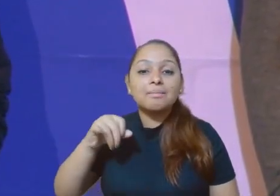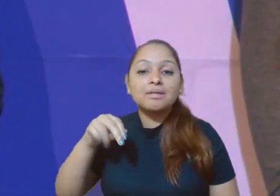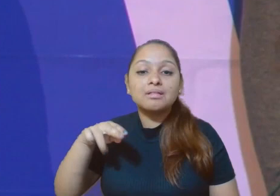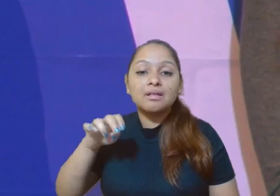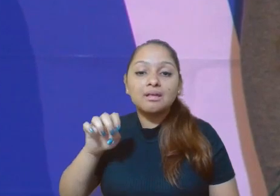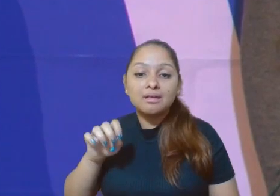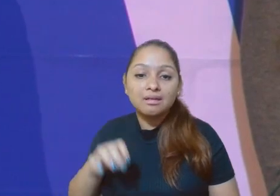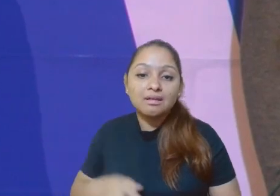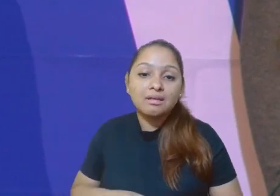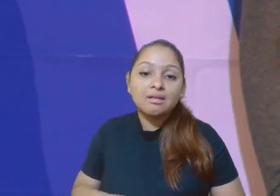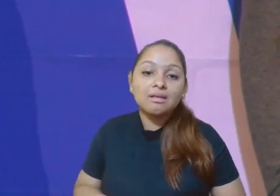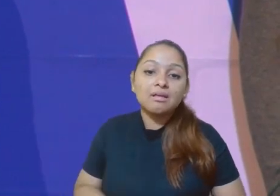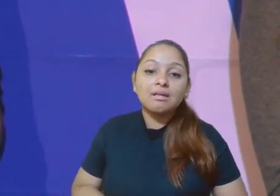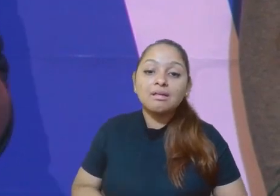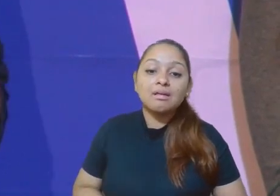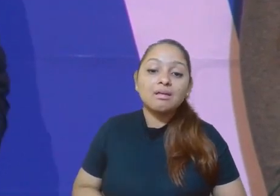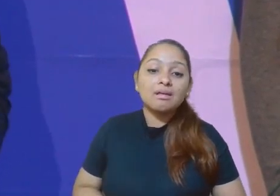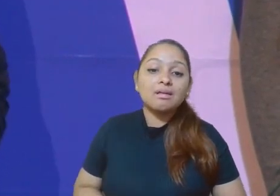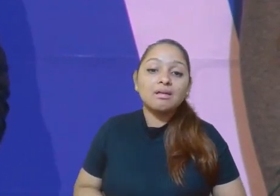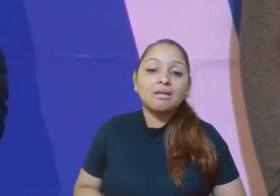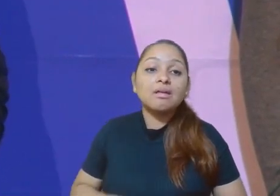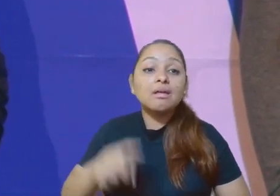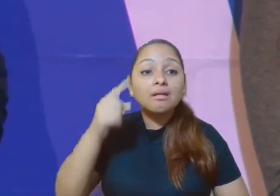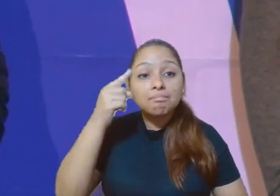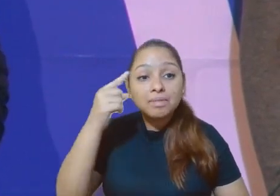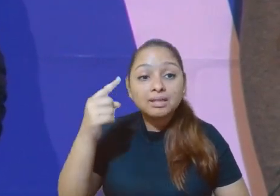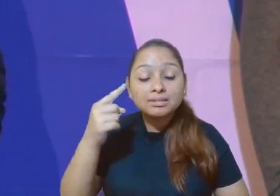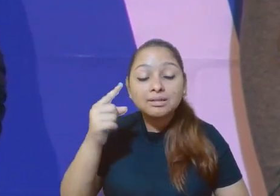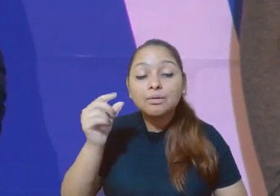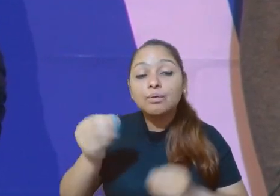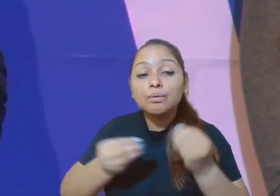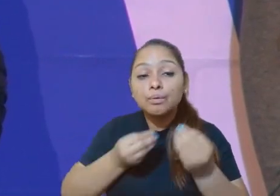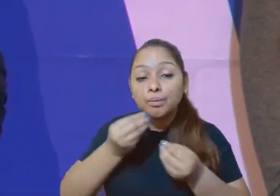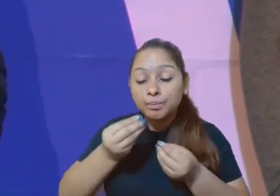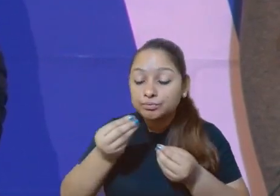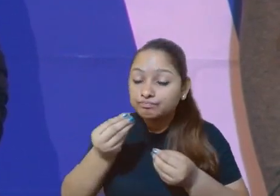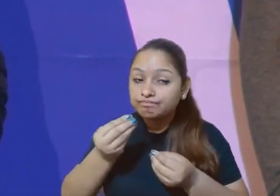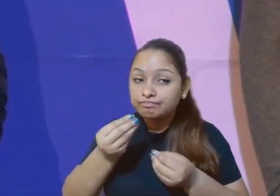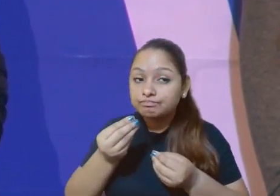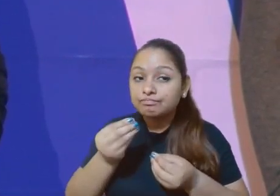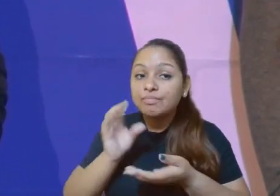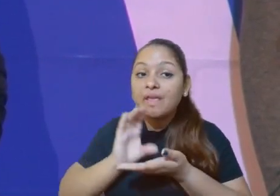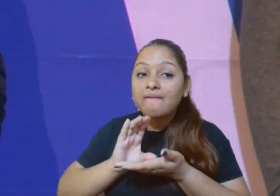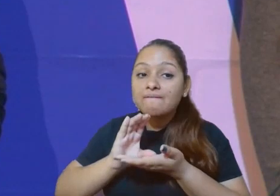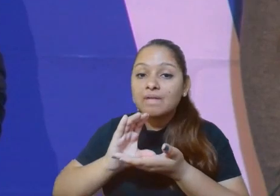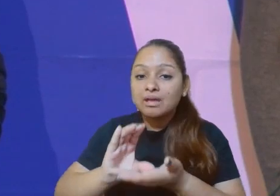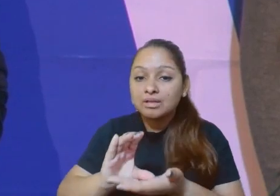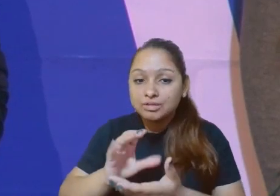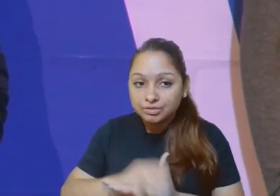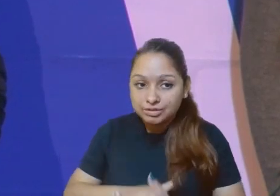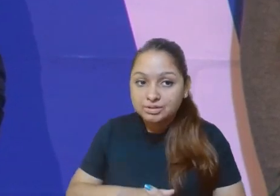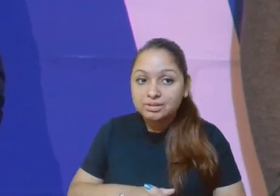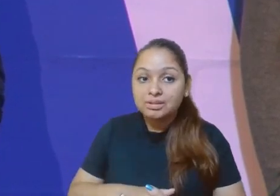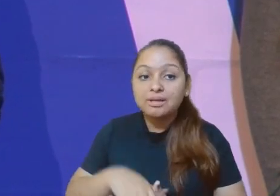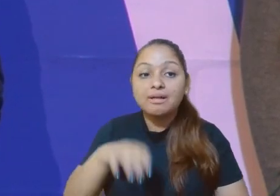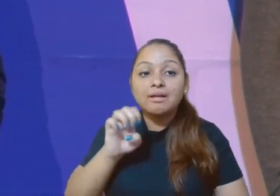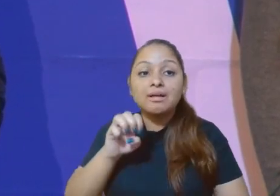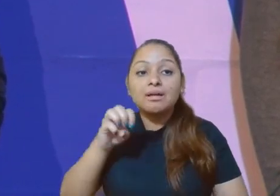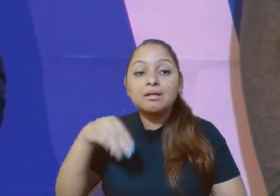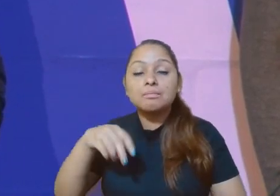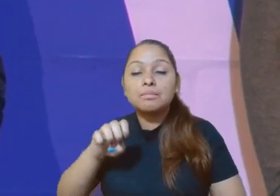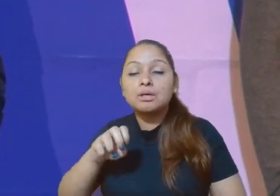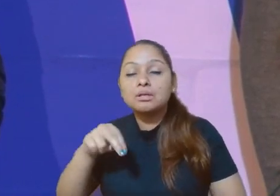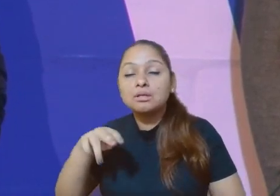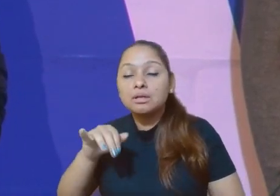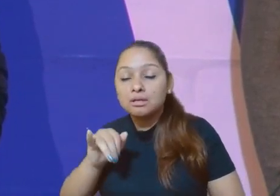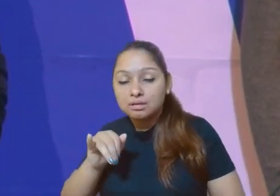Forget the path to control. Think as an investment. The difference between an M&A and a CVC is that M&A